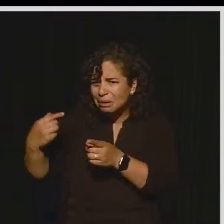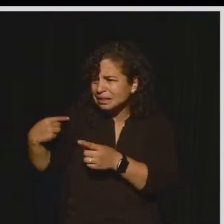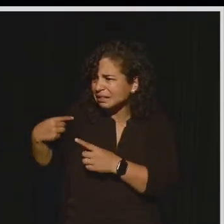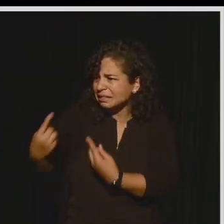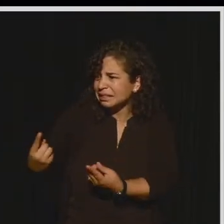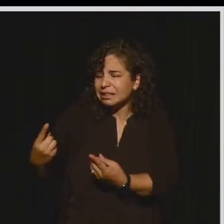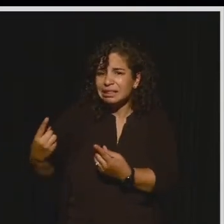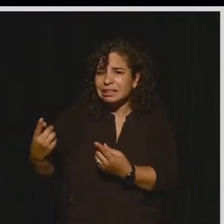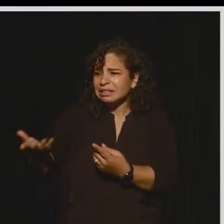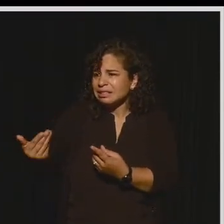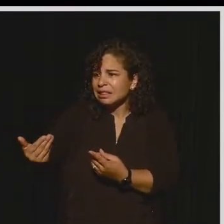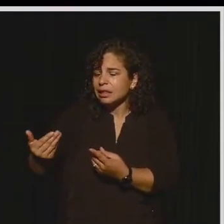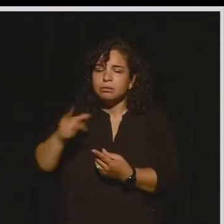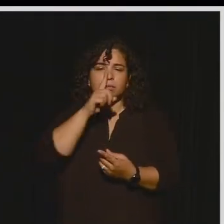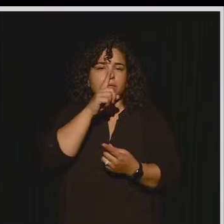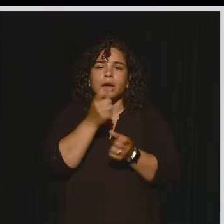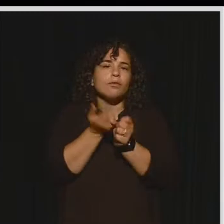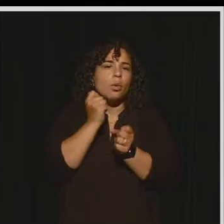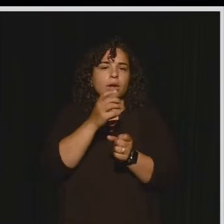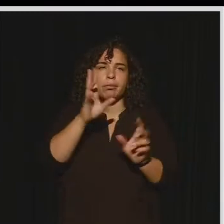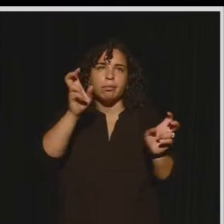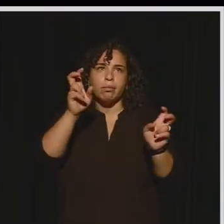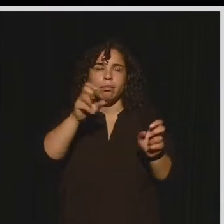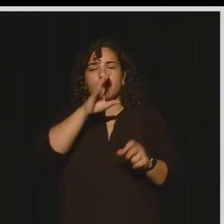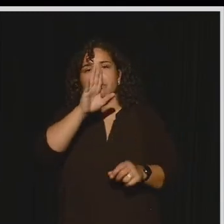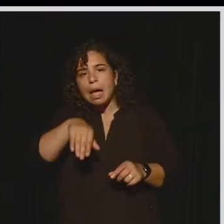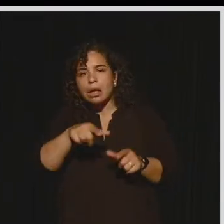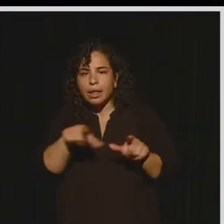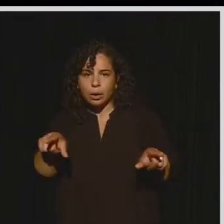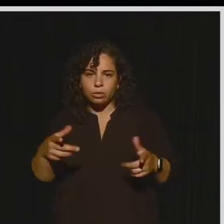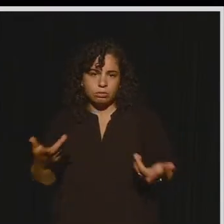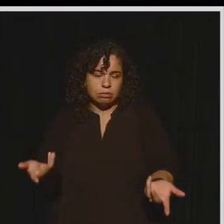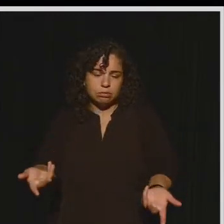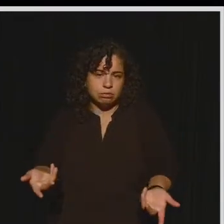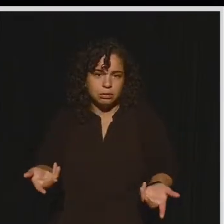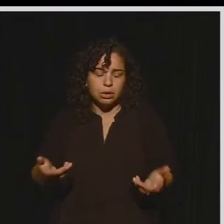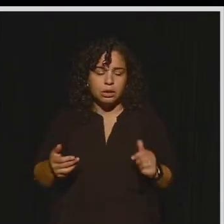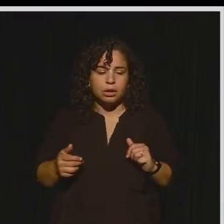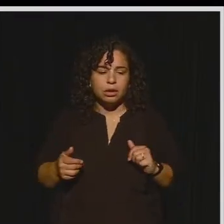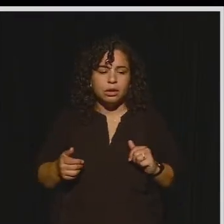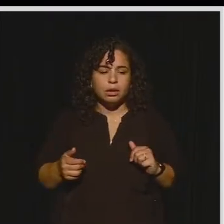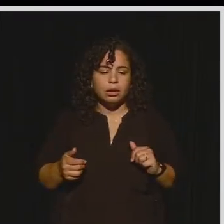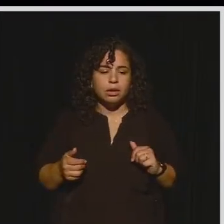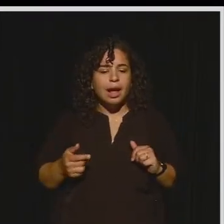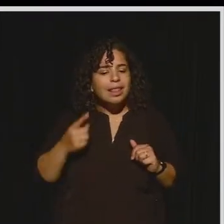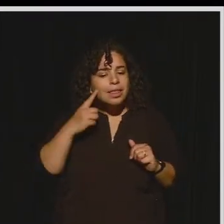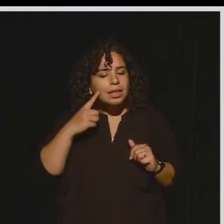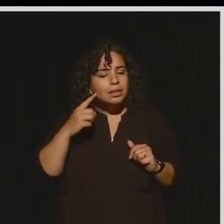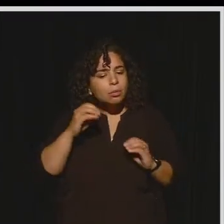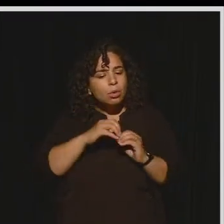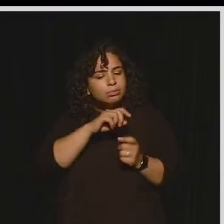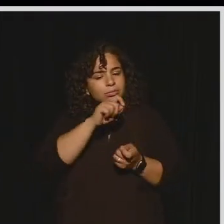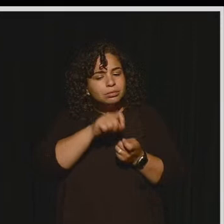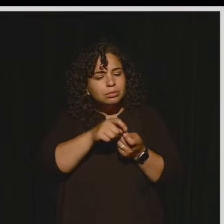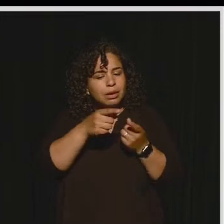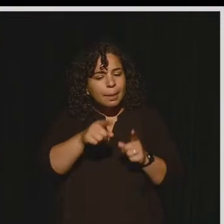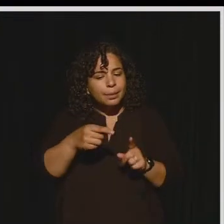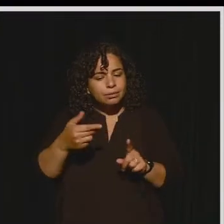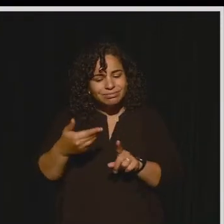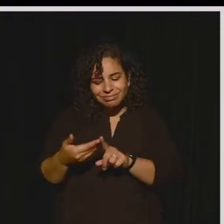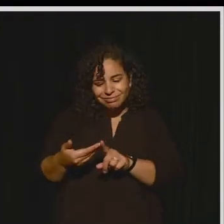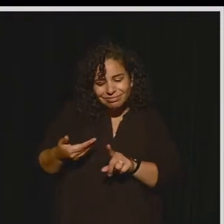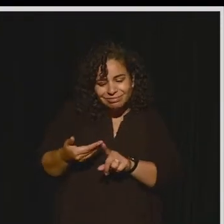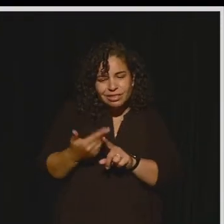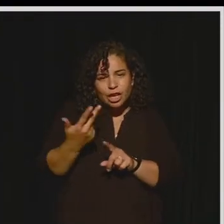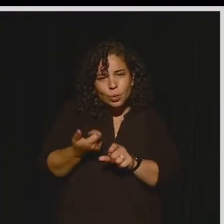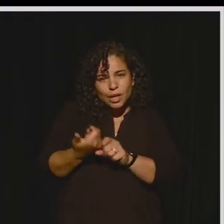using bad language, whatever, I guess. I think that more particularly in the last 3 years, there's been